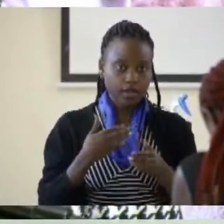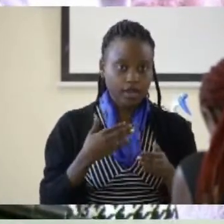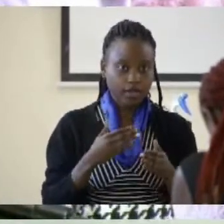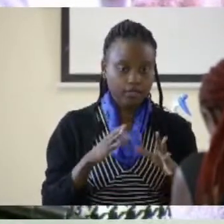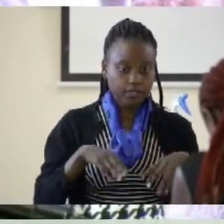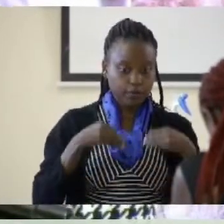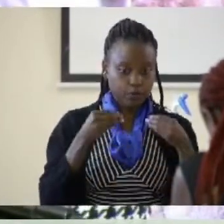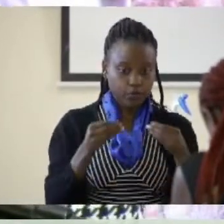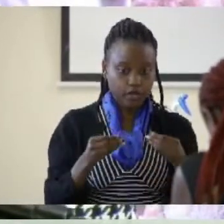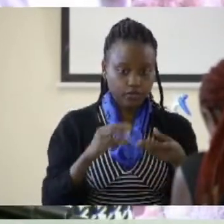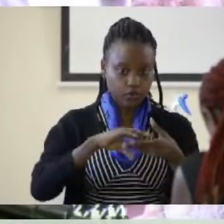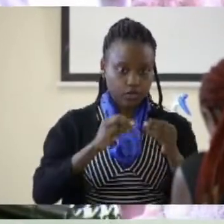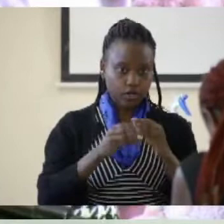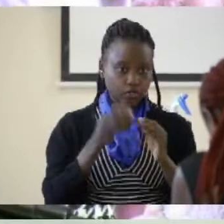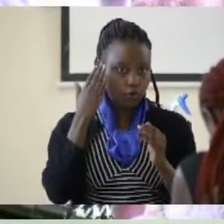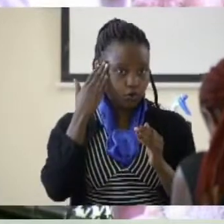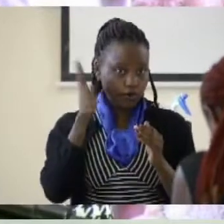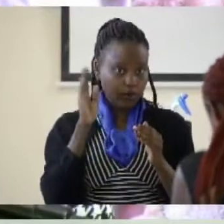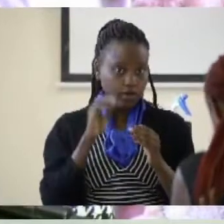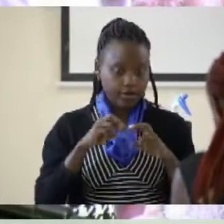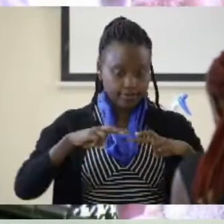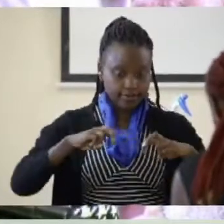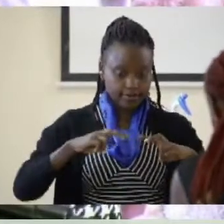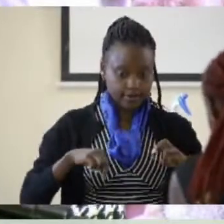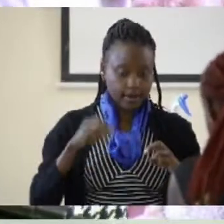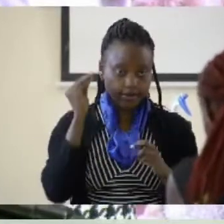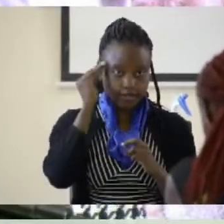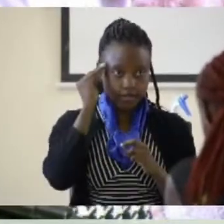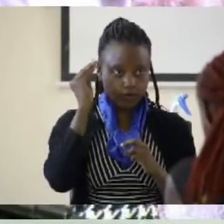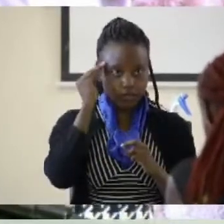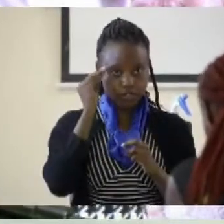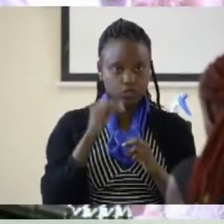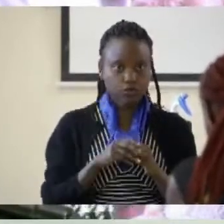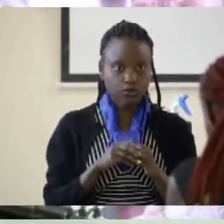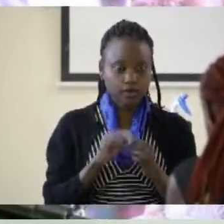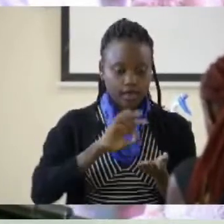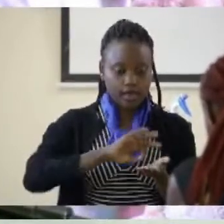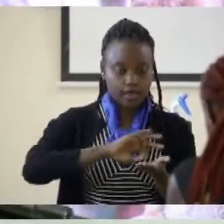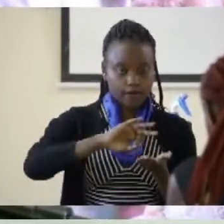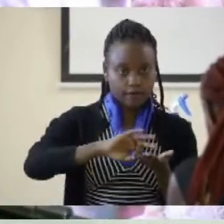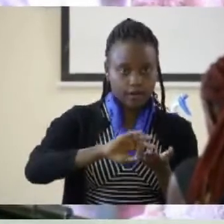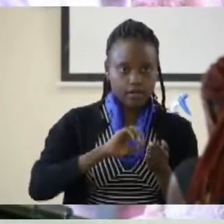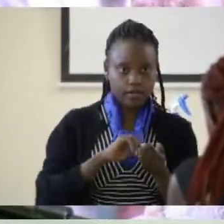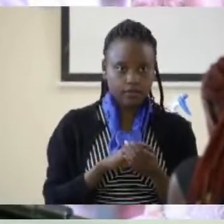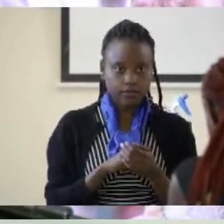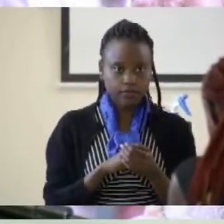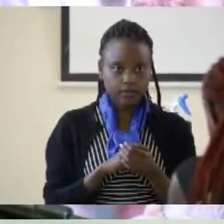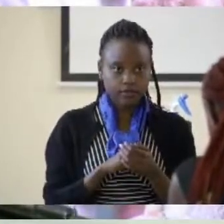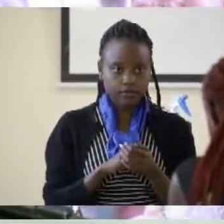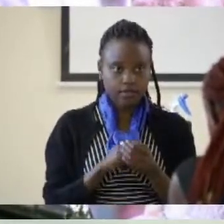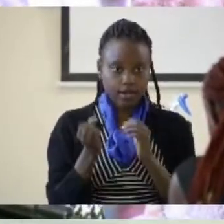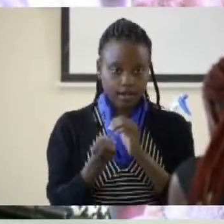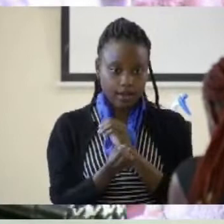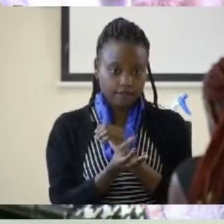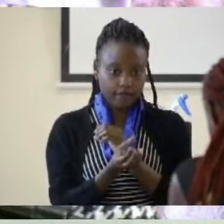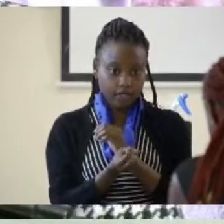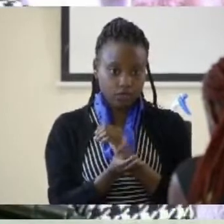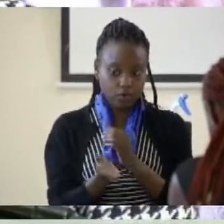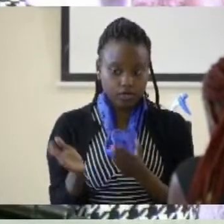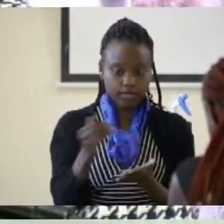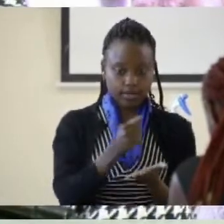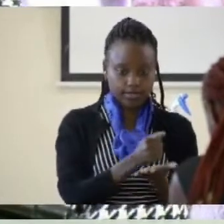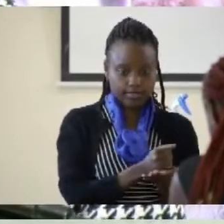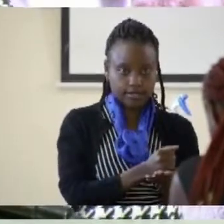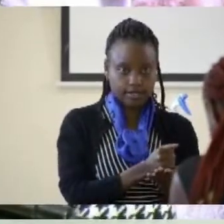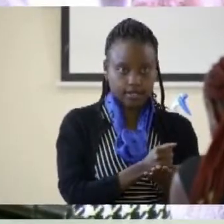for creation of awareness, research, education, and funding for advisory centers.